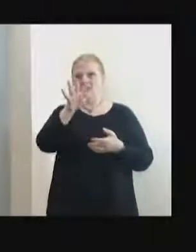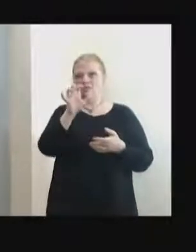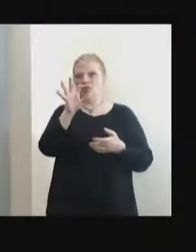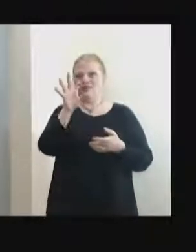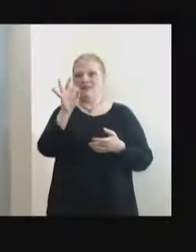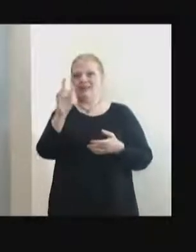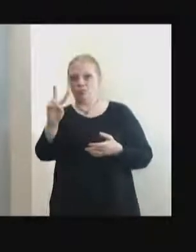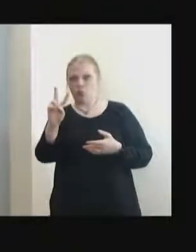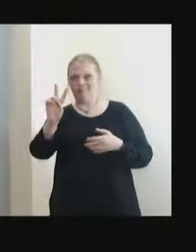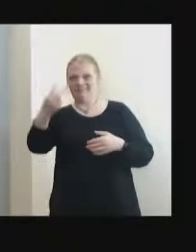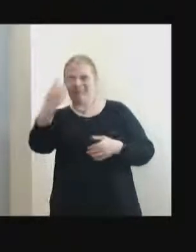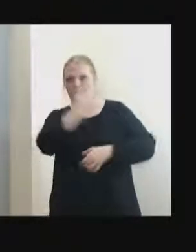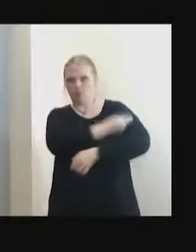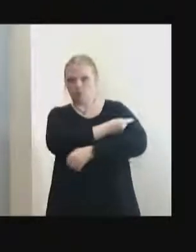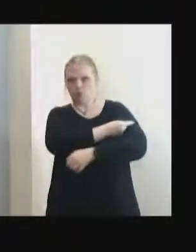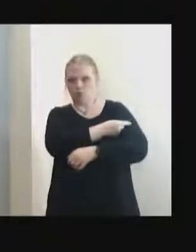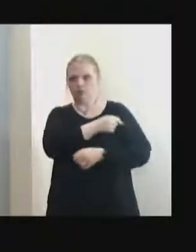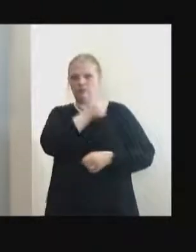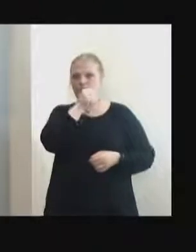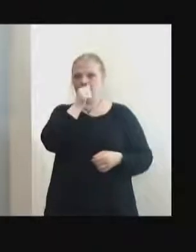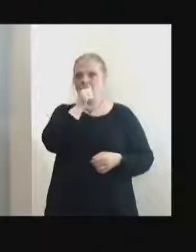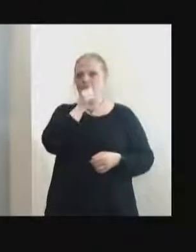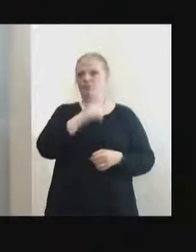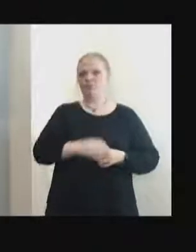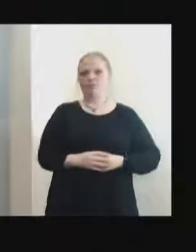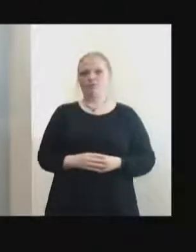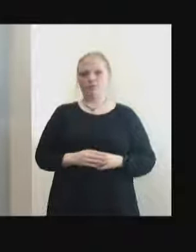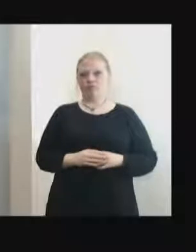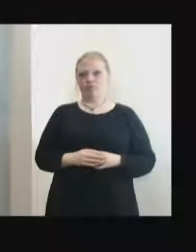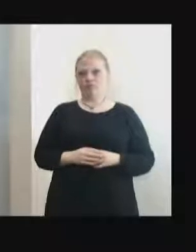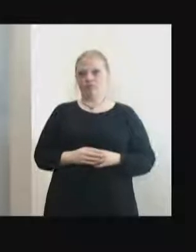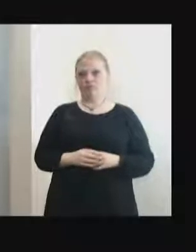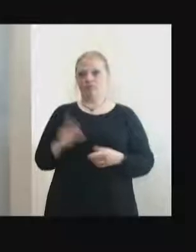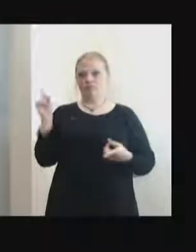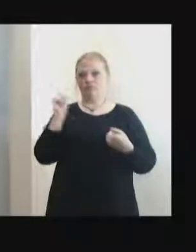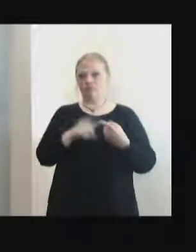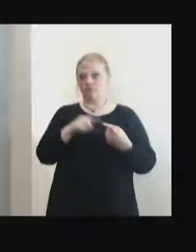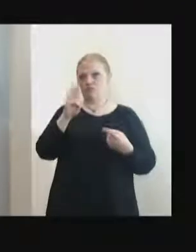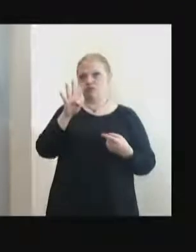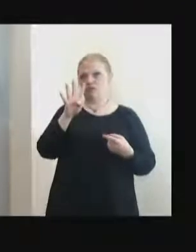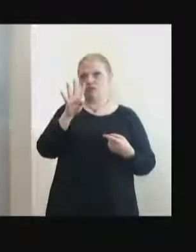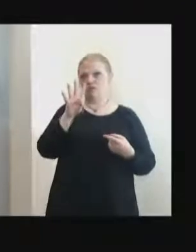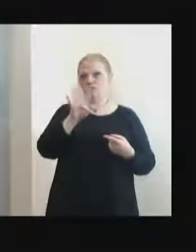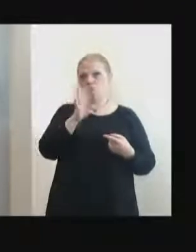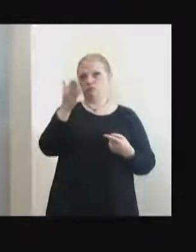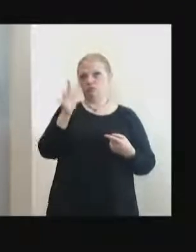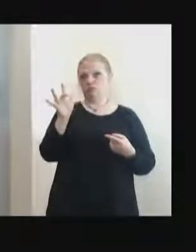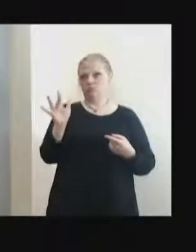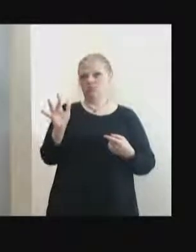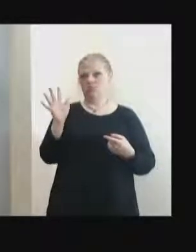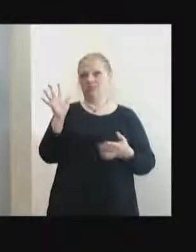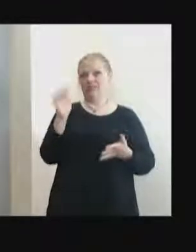47,592 second doses. And through April 25th, there have been